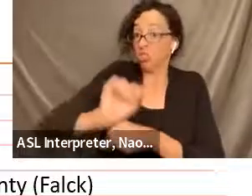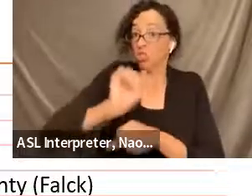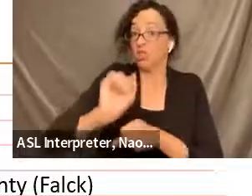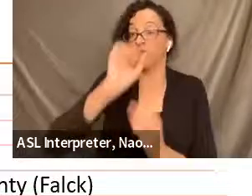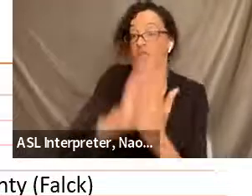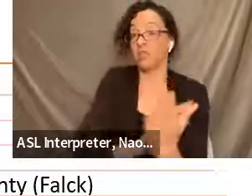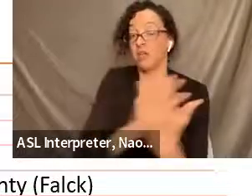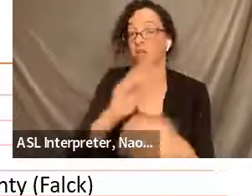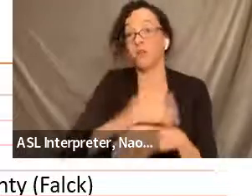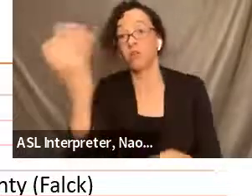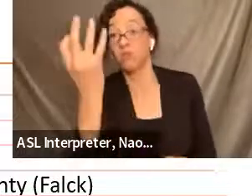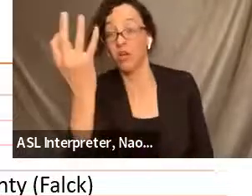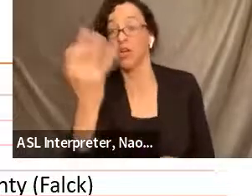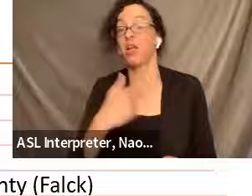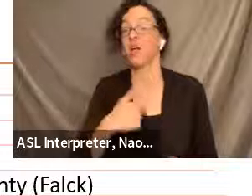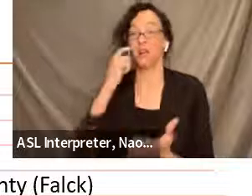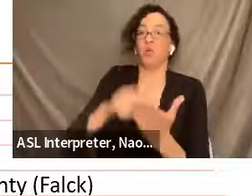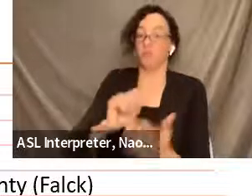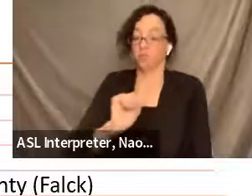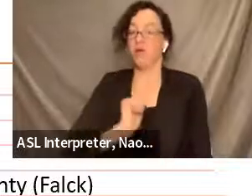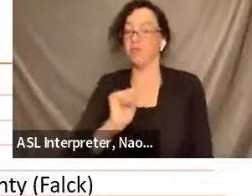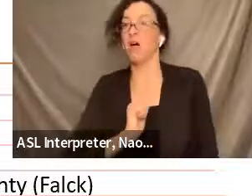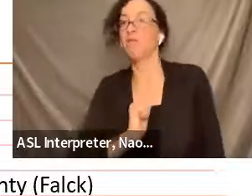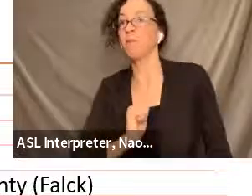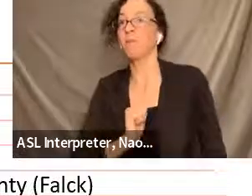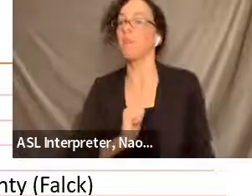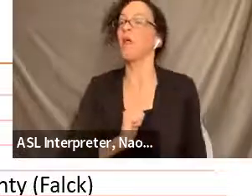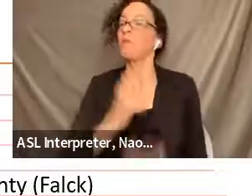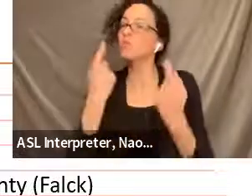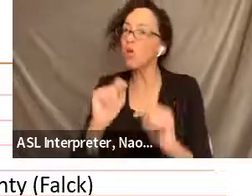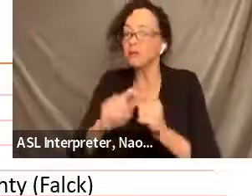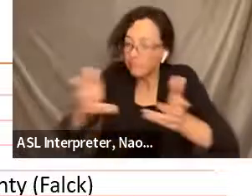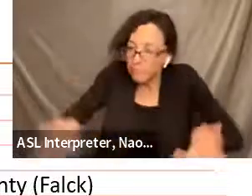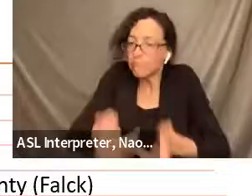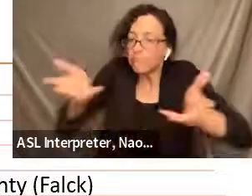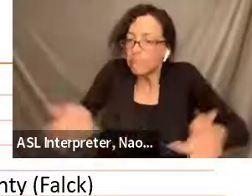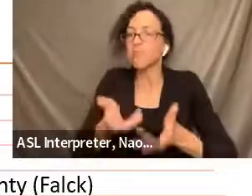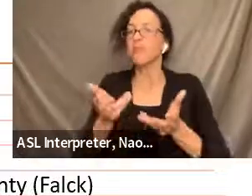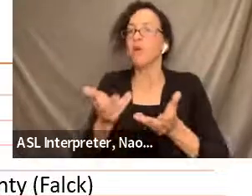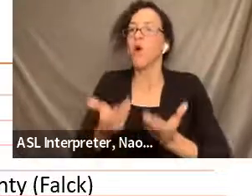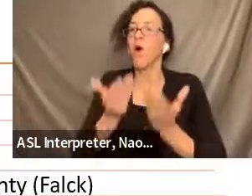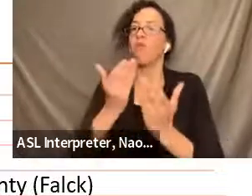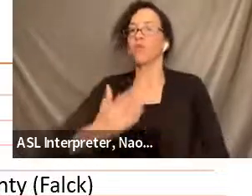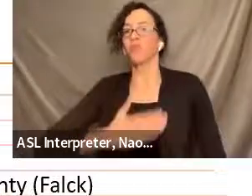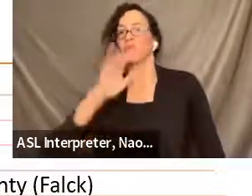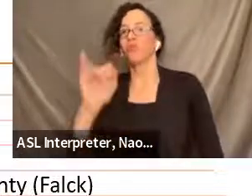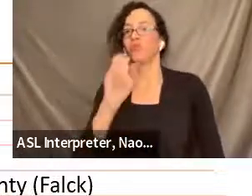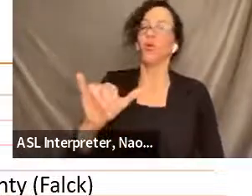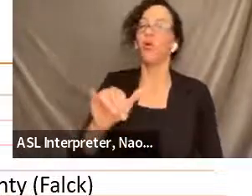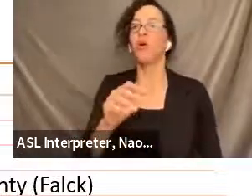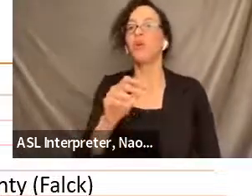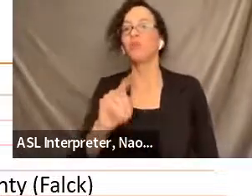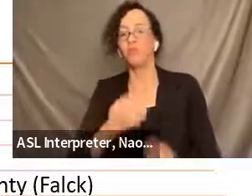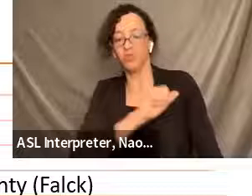myself spending more time trying to bring joy to the staff and treats and jokes, because